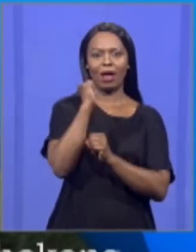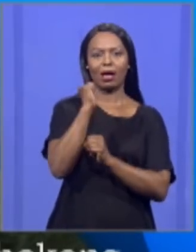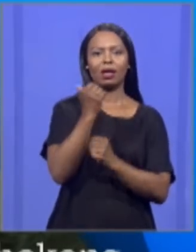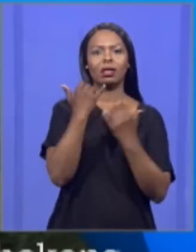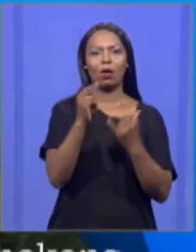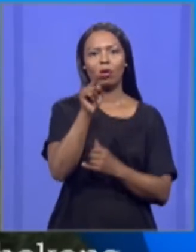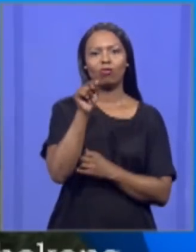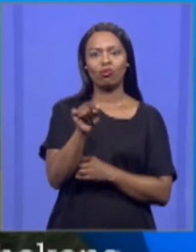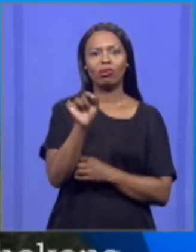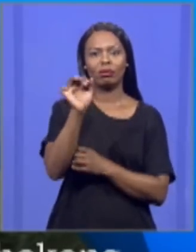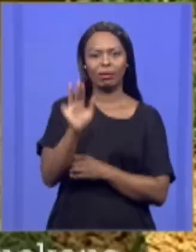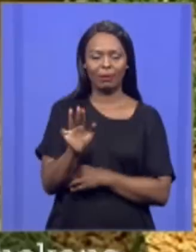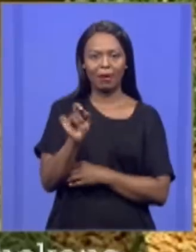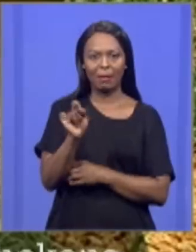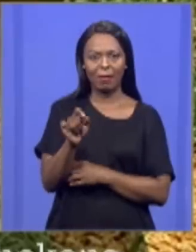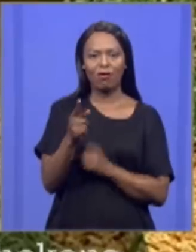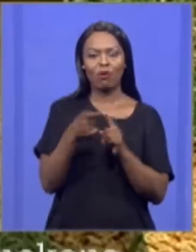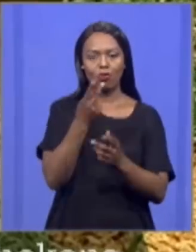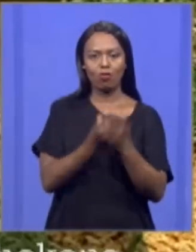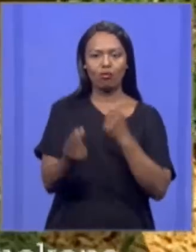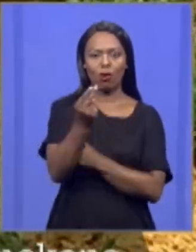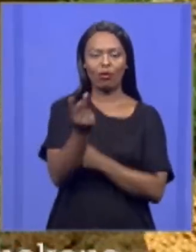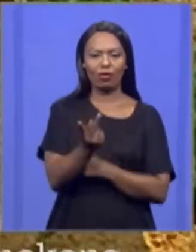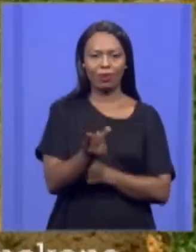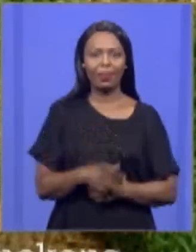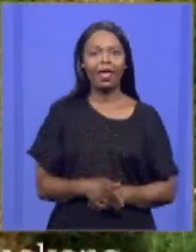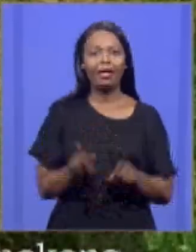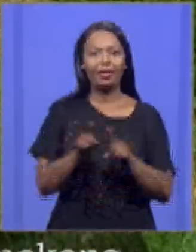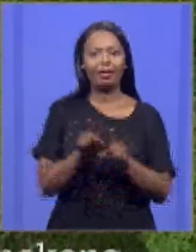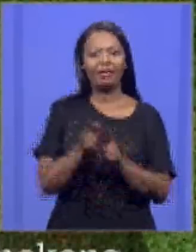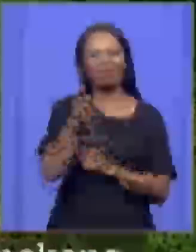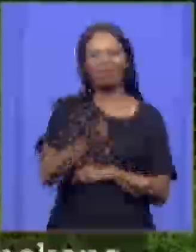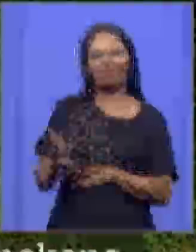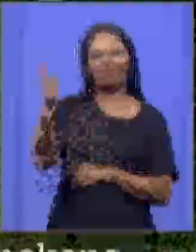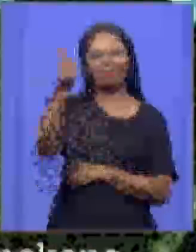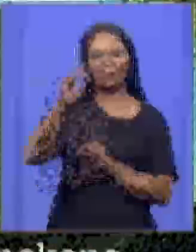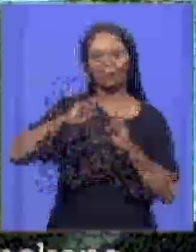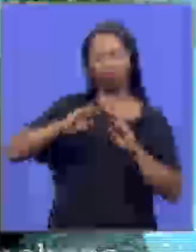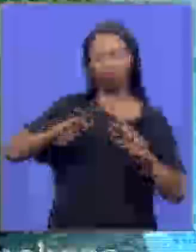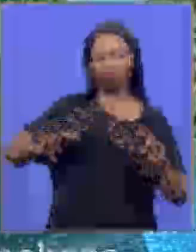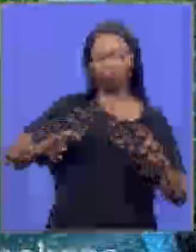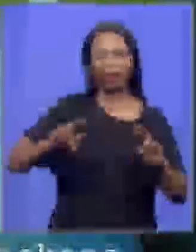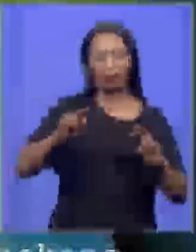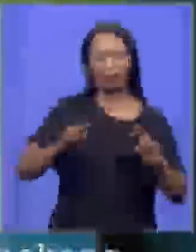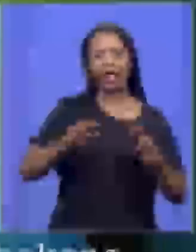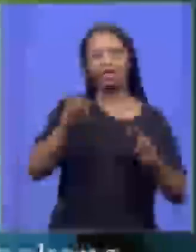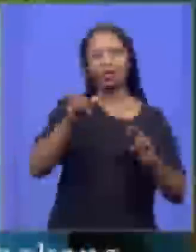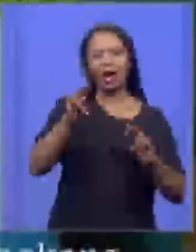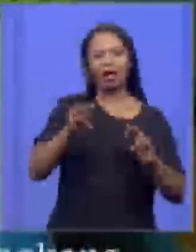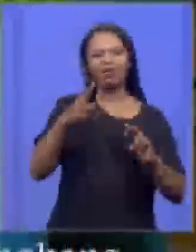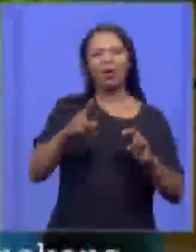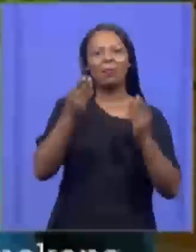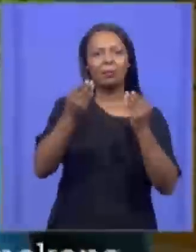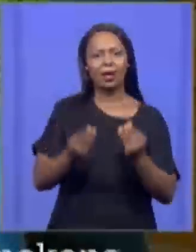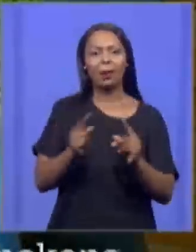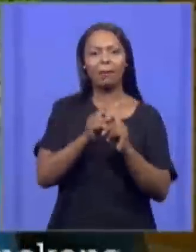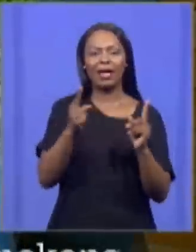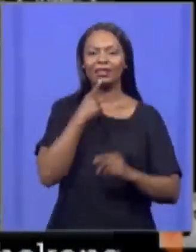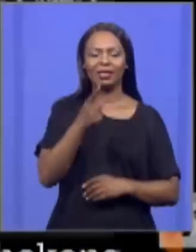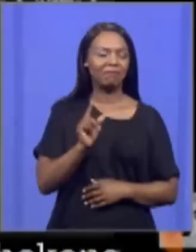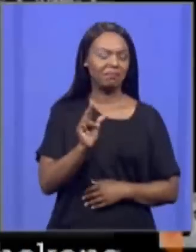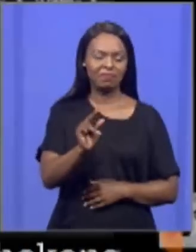fegelwana senyane go tšwa bobeding bjo ga e šita le molekodi mogolo wa mašeleng Johan Killian e fela Shimale le Killian ba kgatlhanong